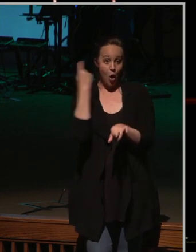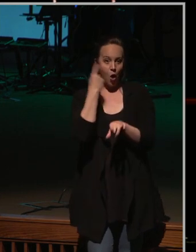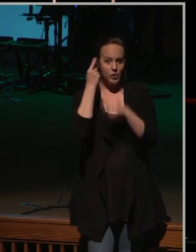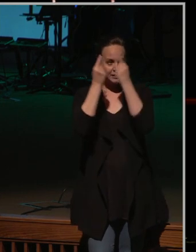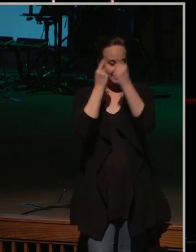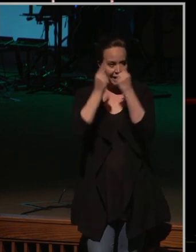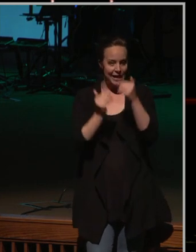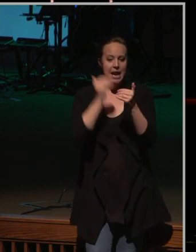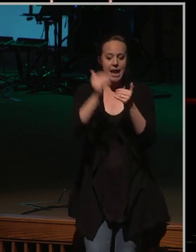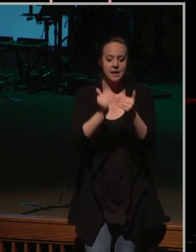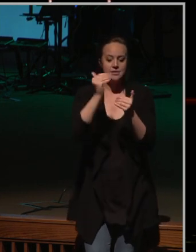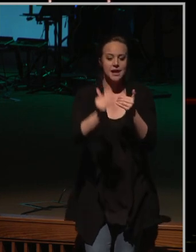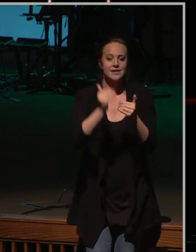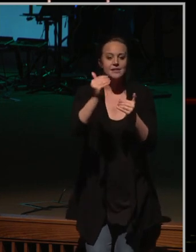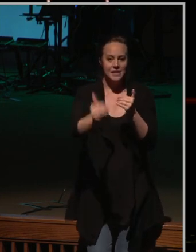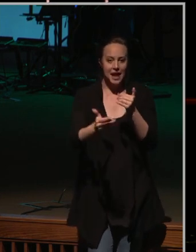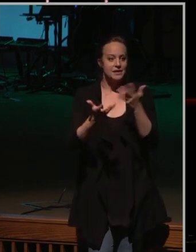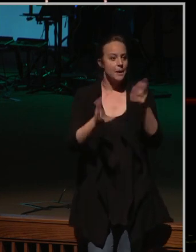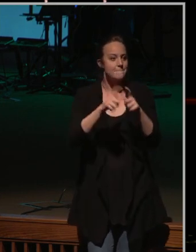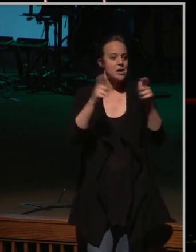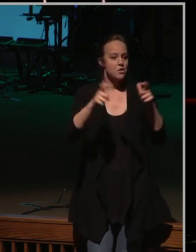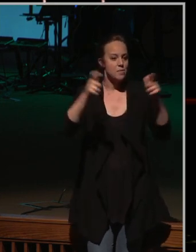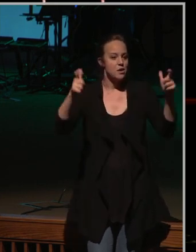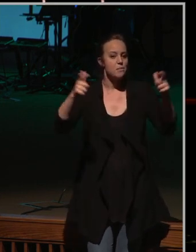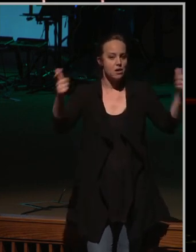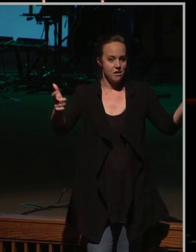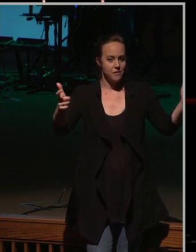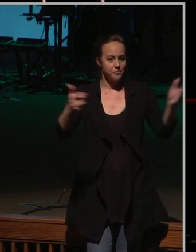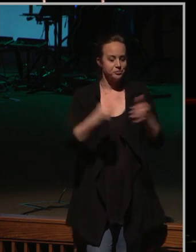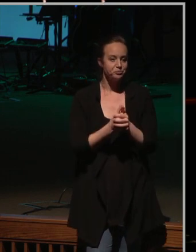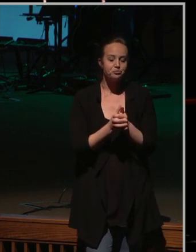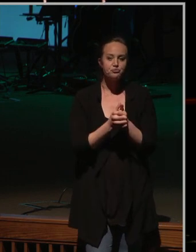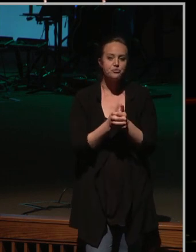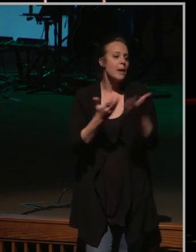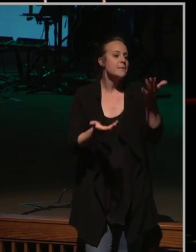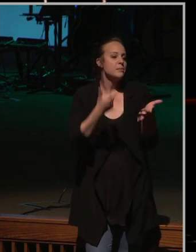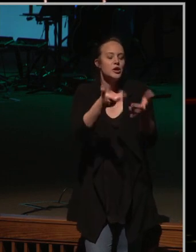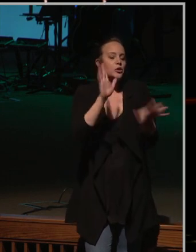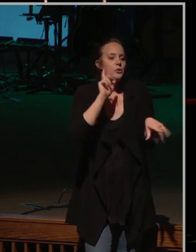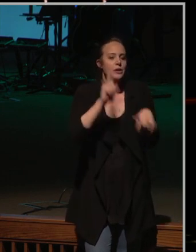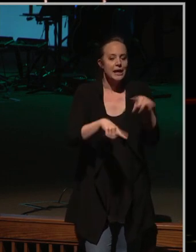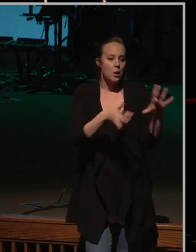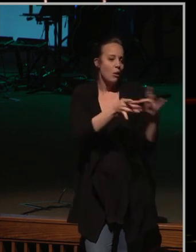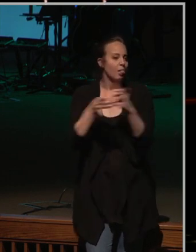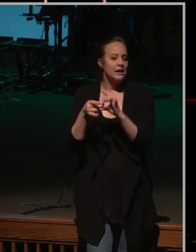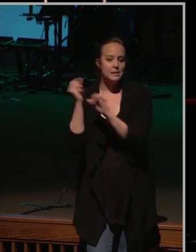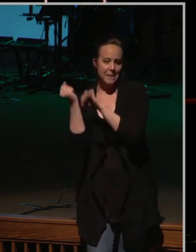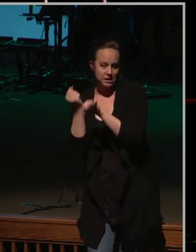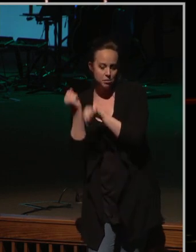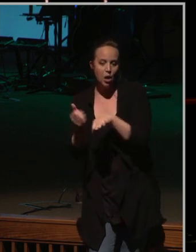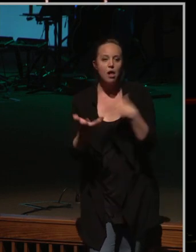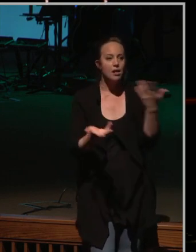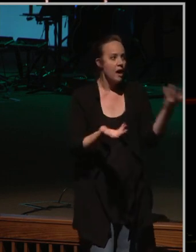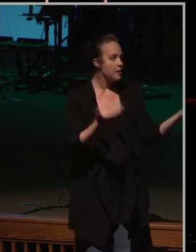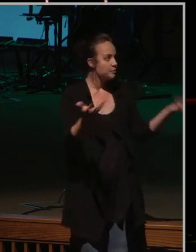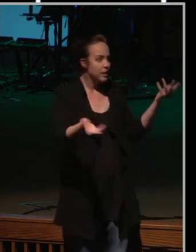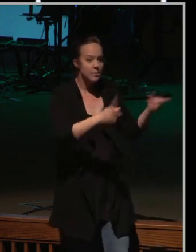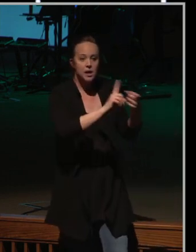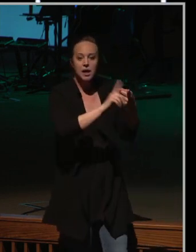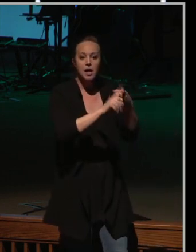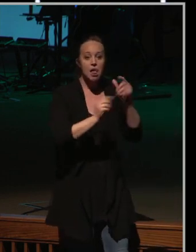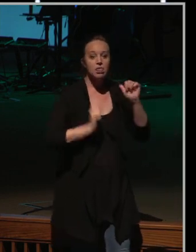And maybe you can't relate to baseball. Maybe for your kids, it's theater, it's band, it's karate, it's academics, it's